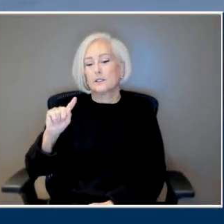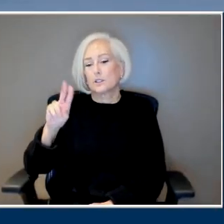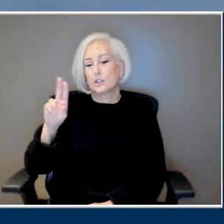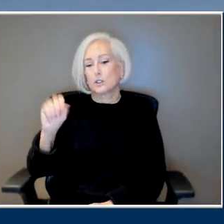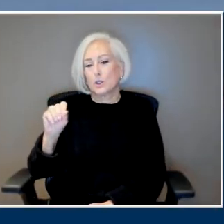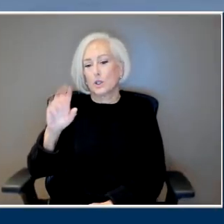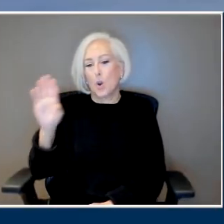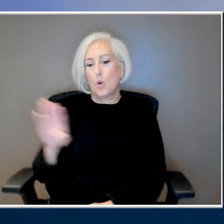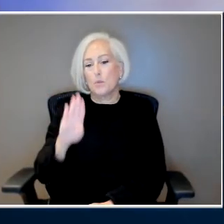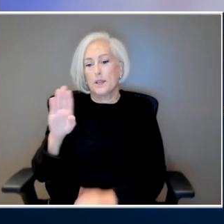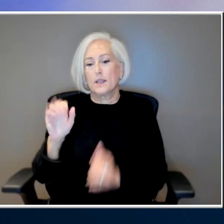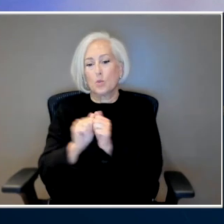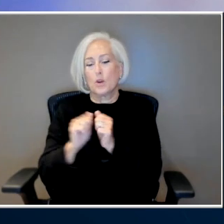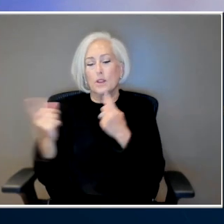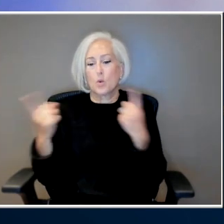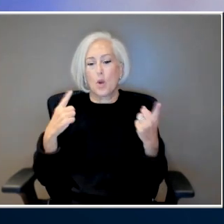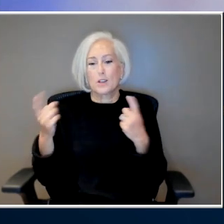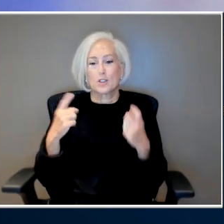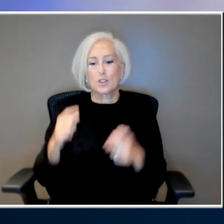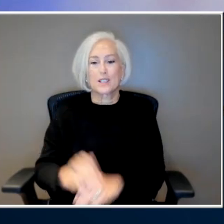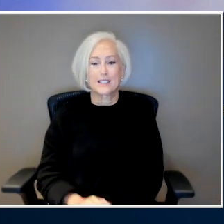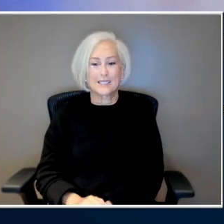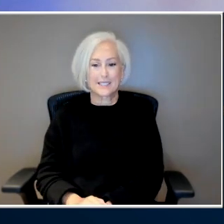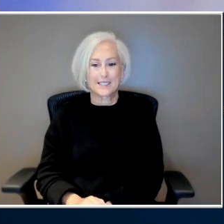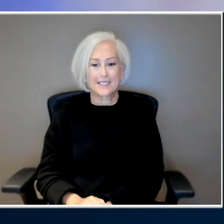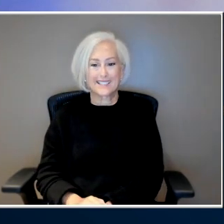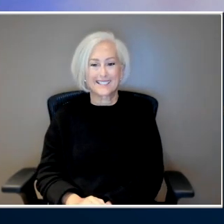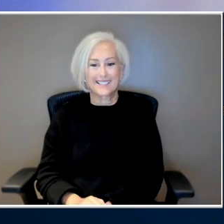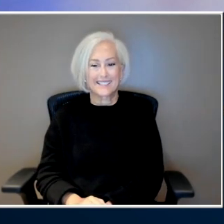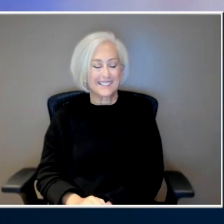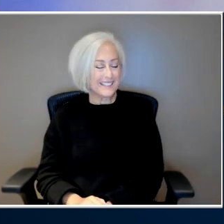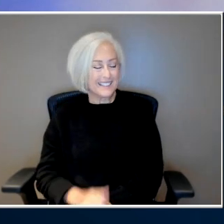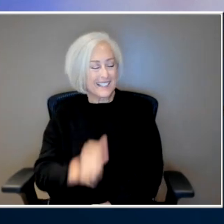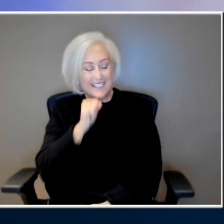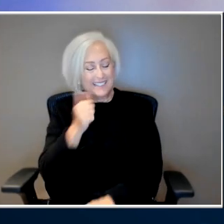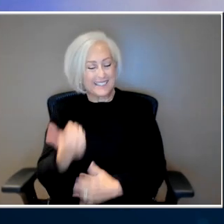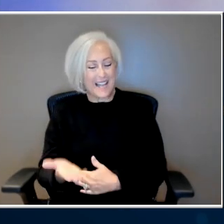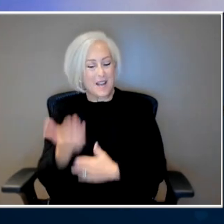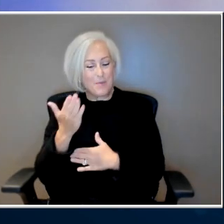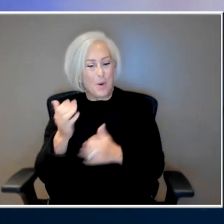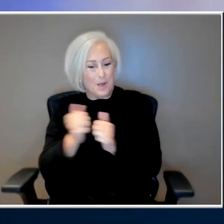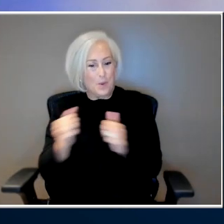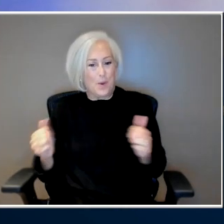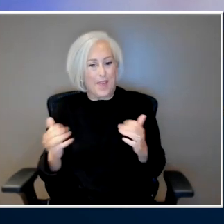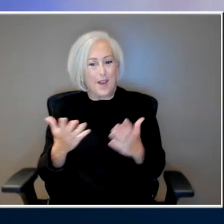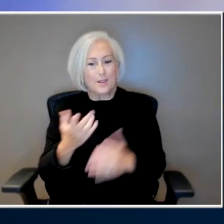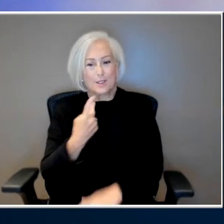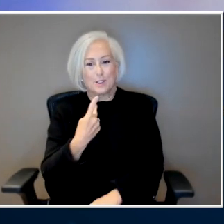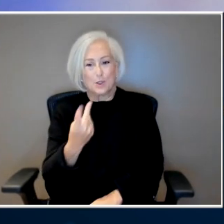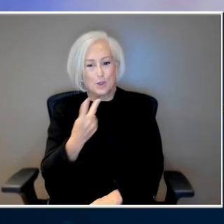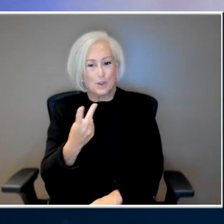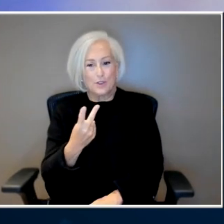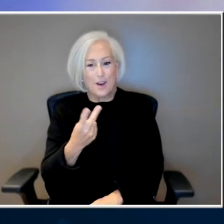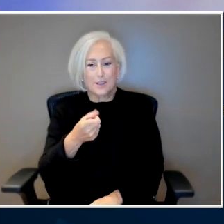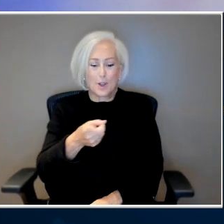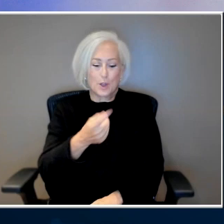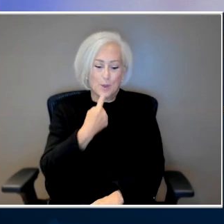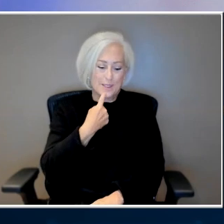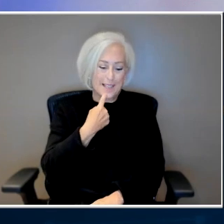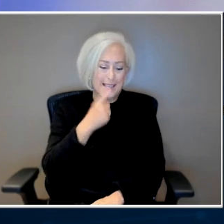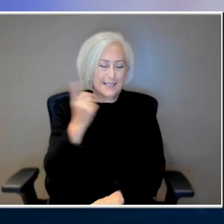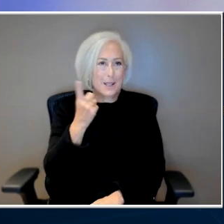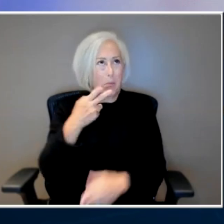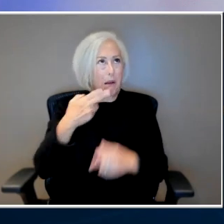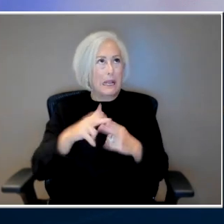our viewers. Jess? It wouldn't be a morning with you and I if you aren't butchering my name or someone's. That's just part of the